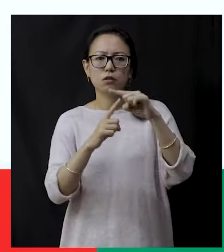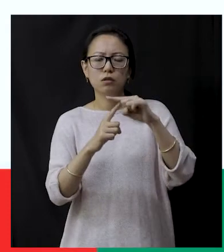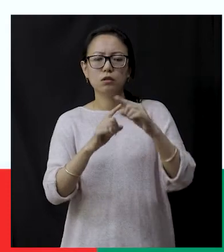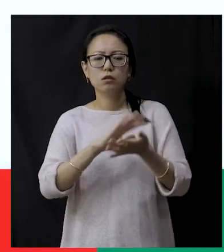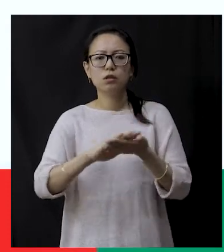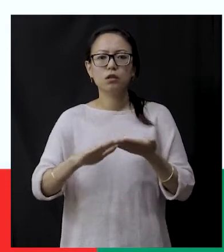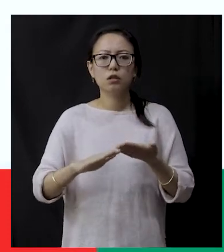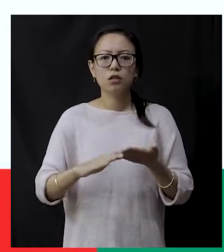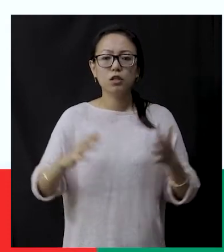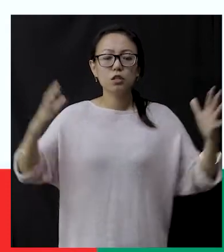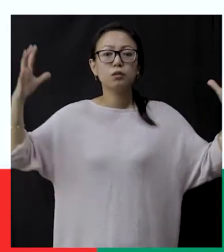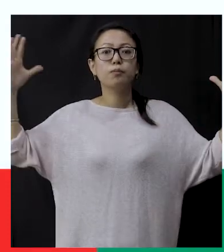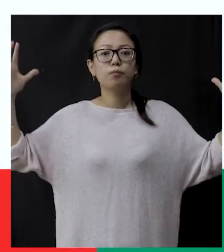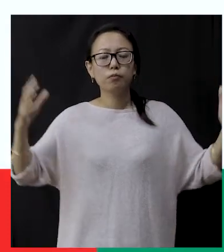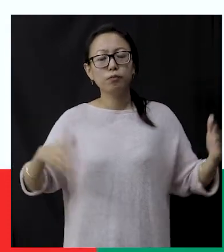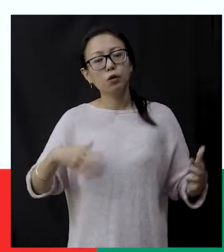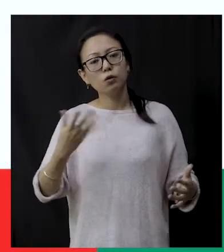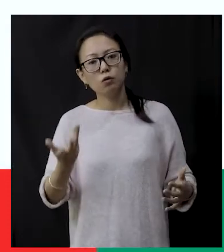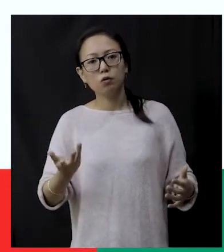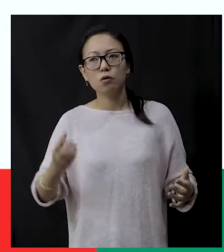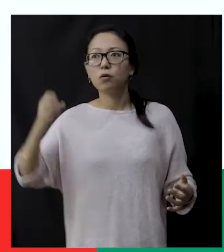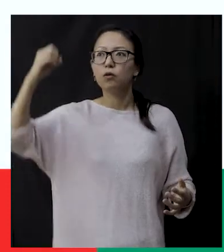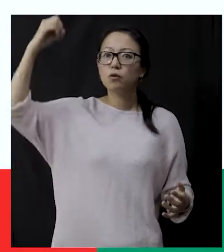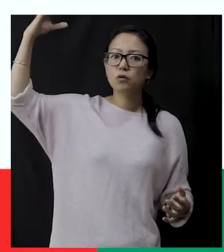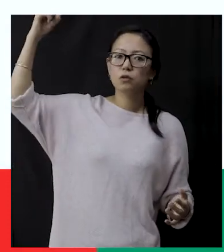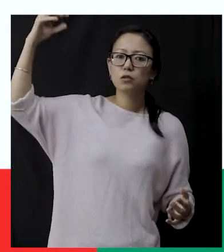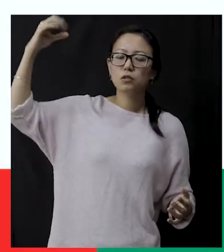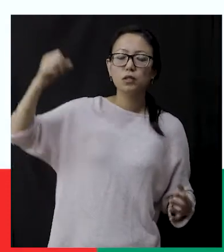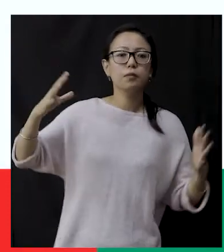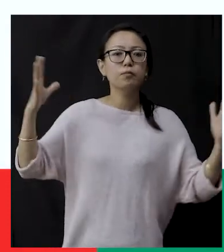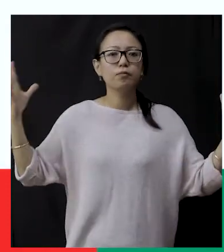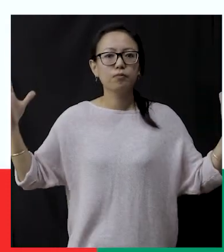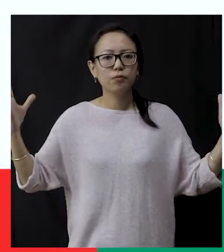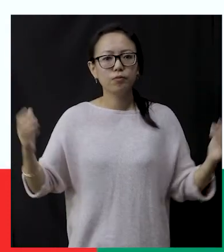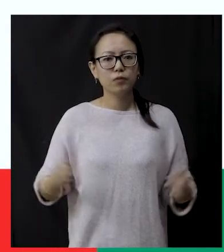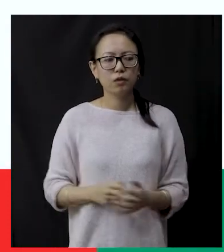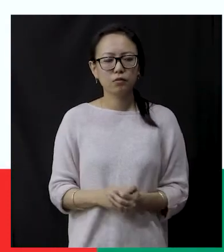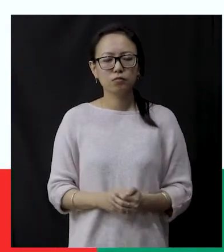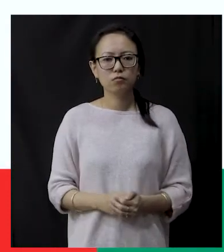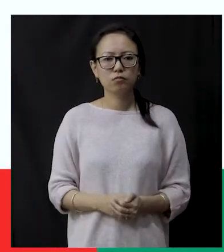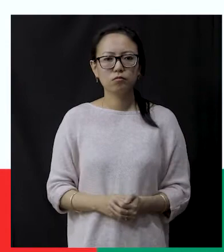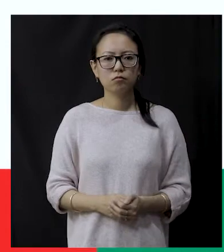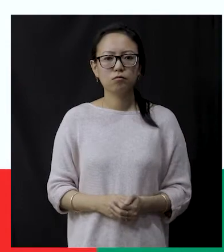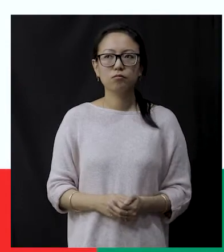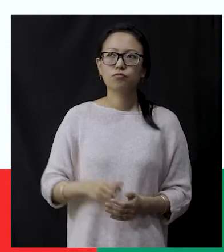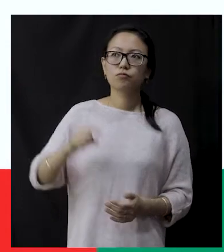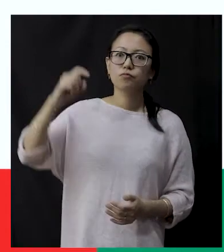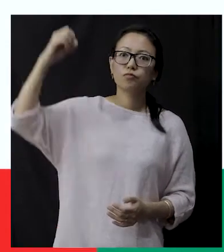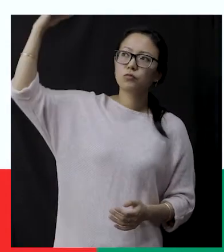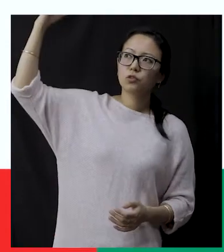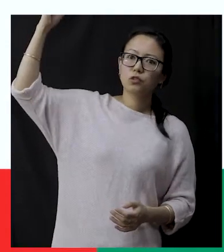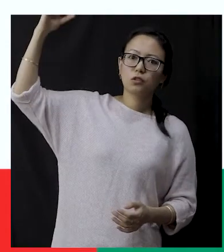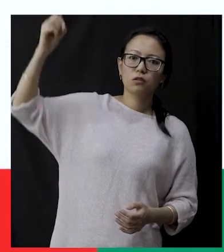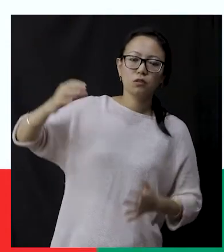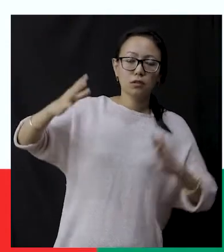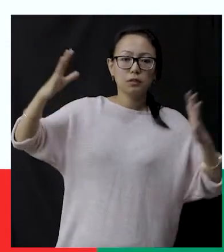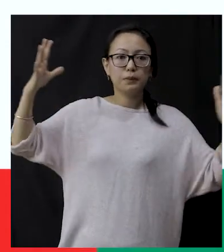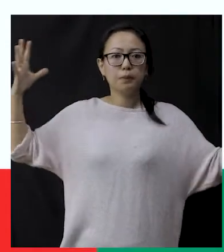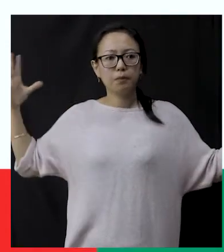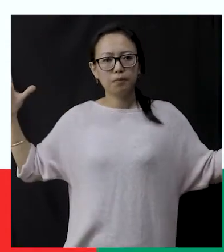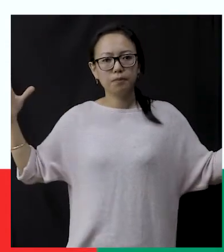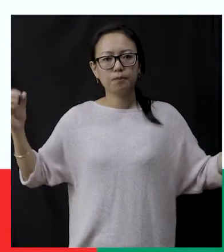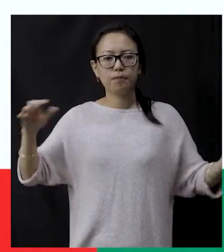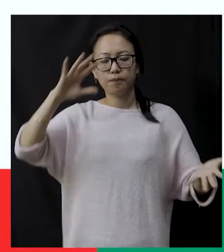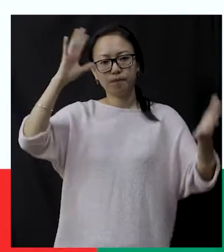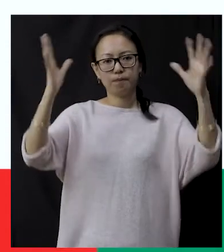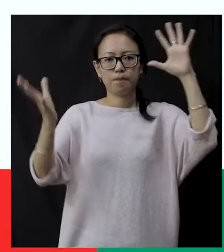So students, the sun is much bigger than the earth, but it